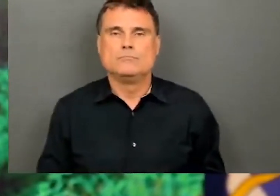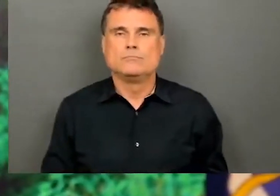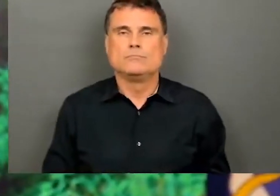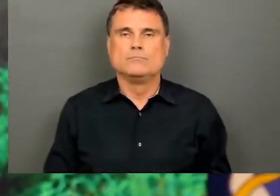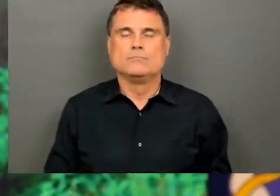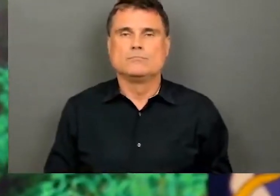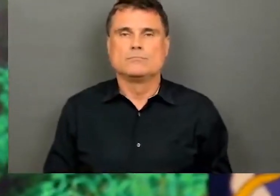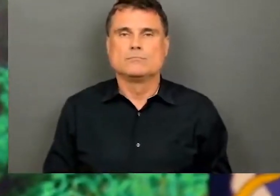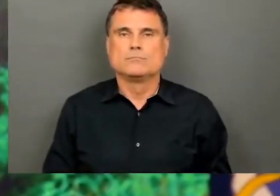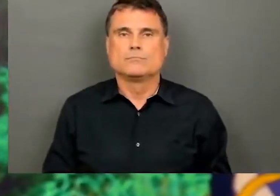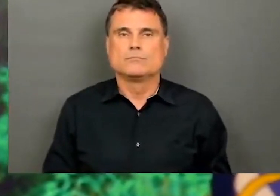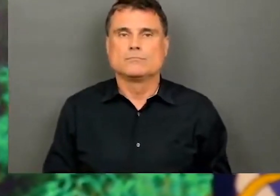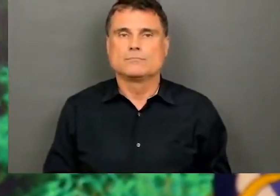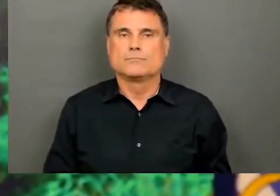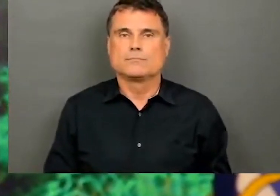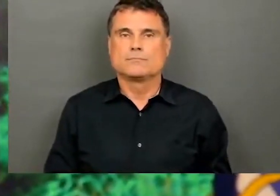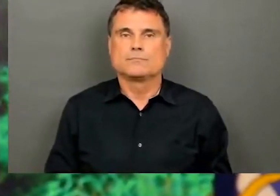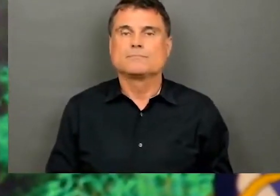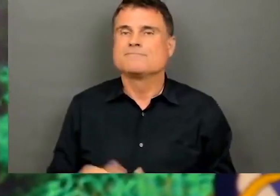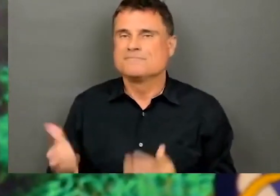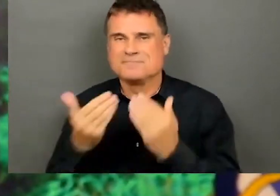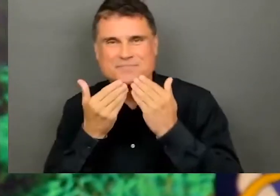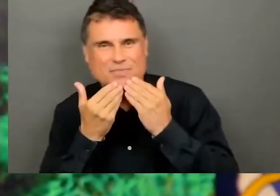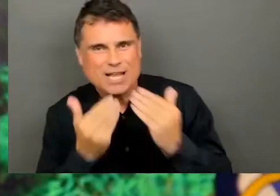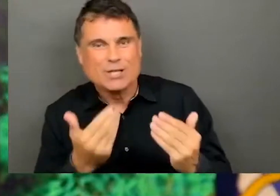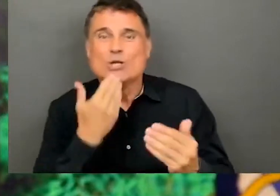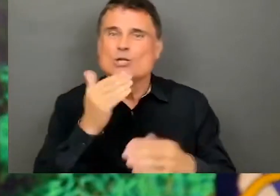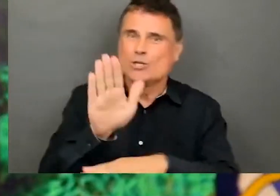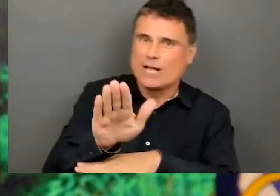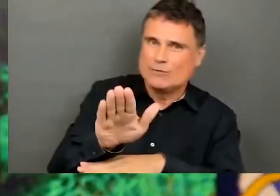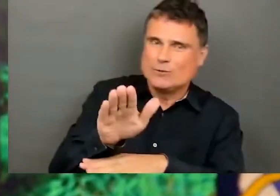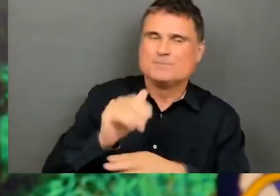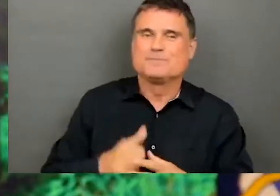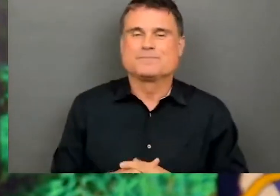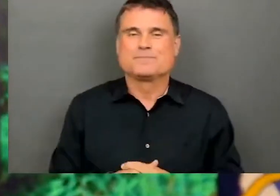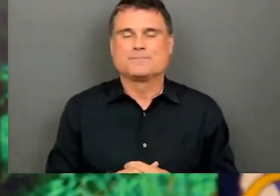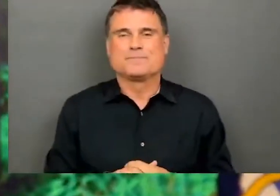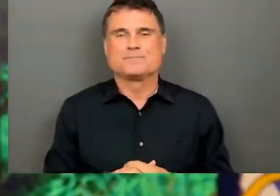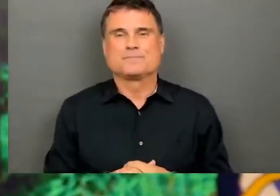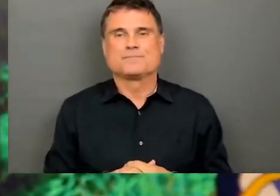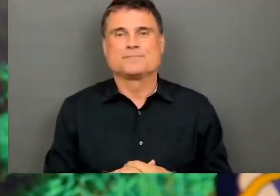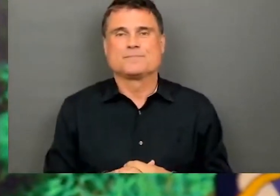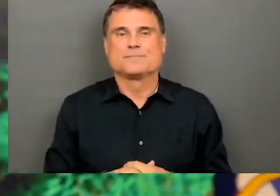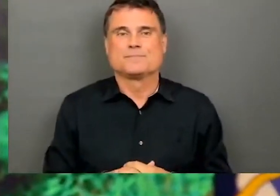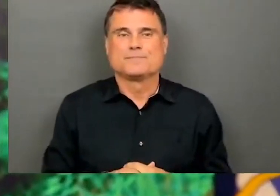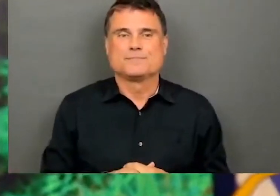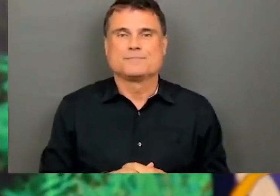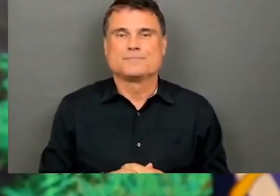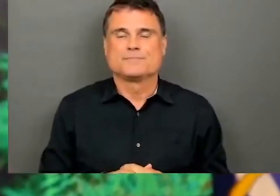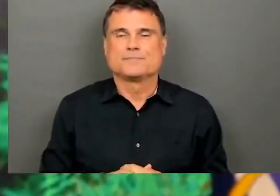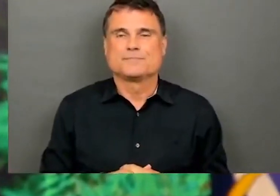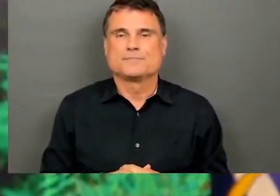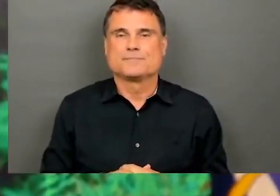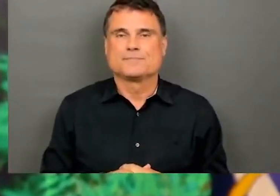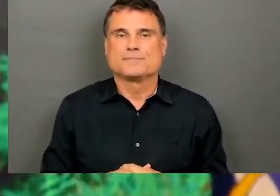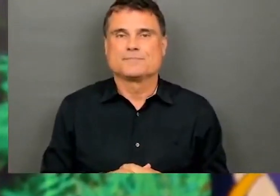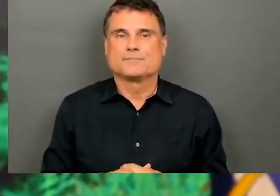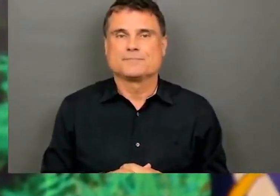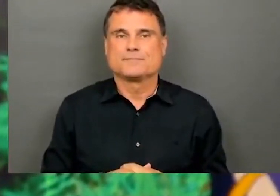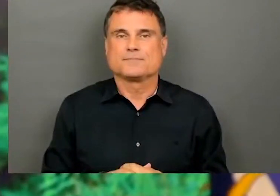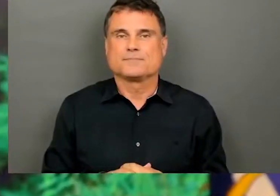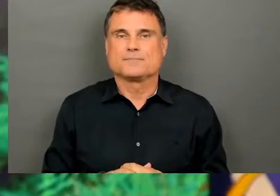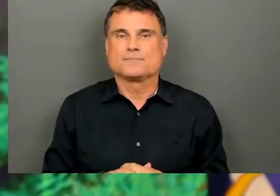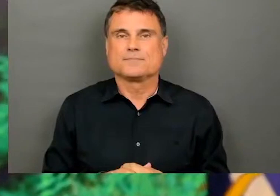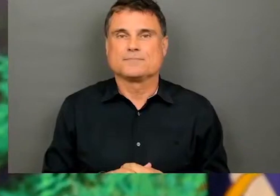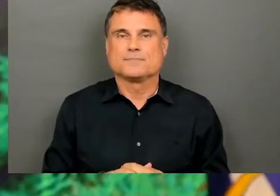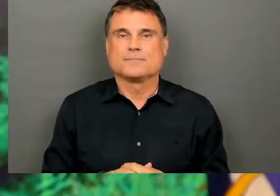Thank you very much, and good afternoon. As we are in the tragic 6th